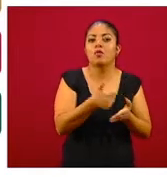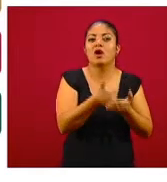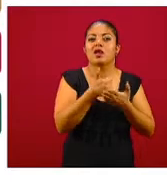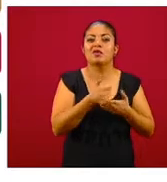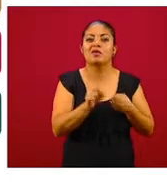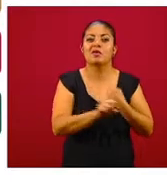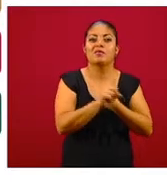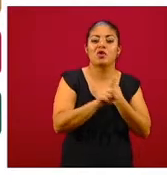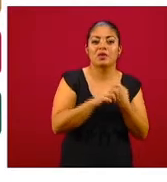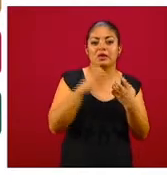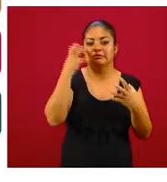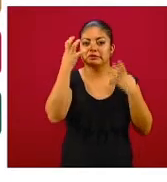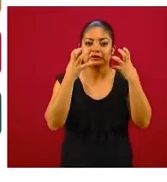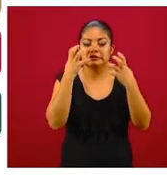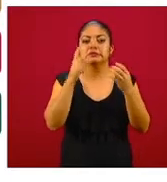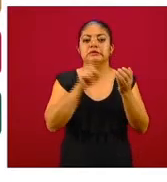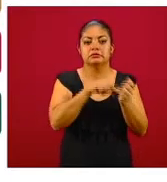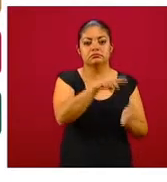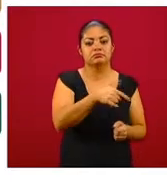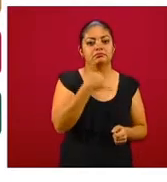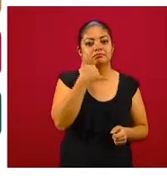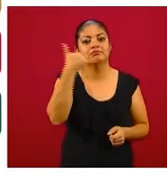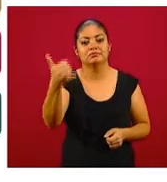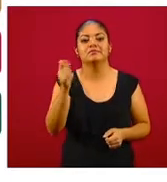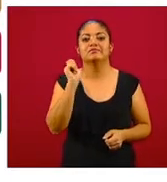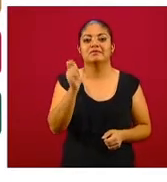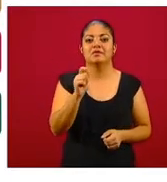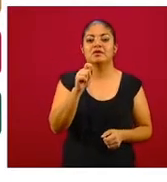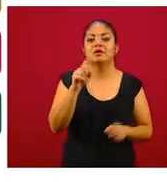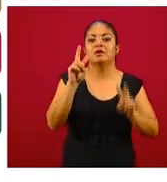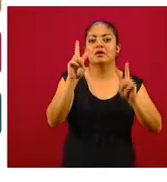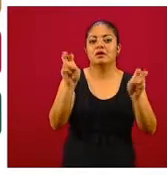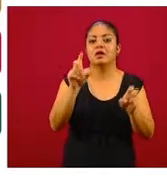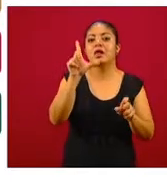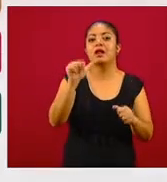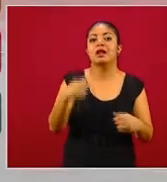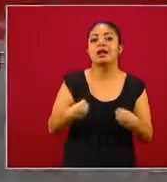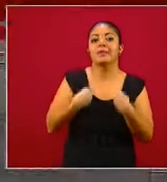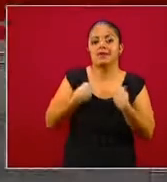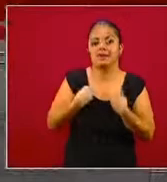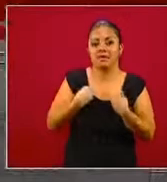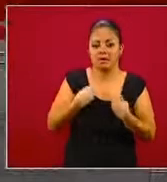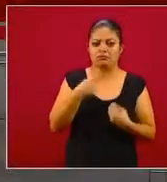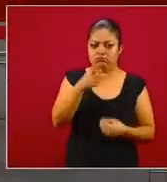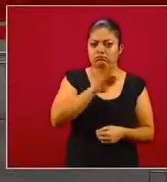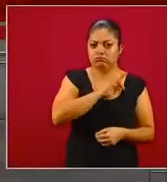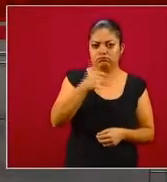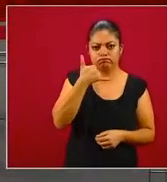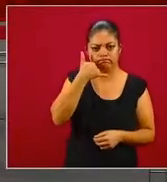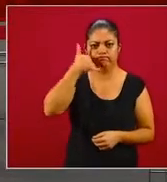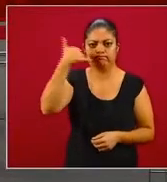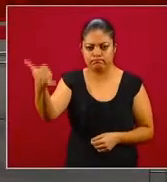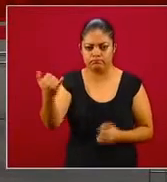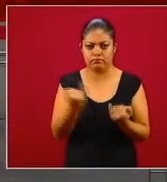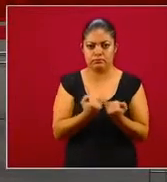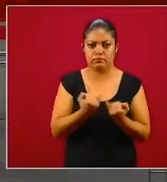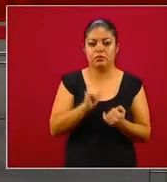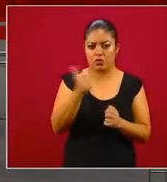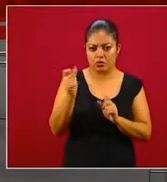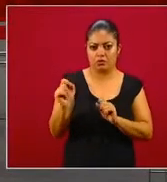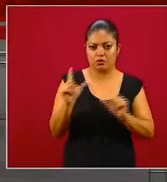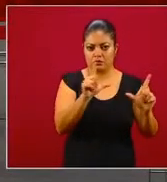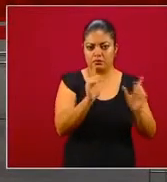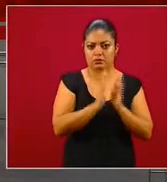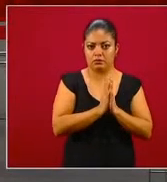support. emocional y se derivaron And a we la línea sent de la them vida to que the también pueden lifeline, which we marcar have told you de about, and they forma can just directa. call La siguiente, por directly favor,